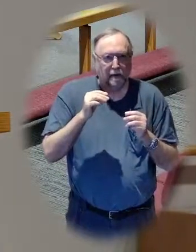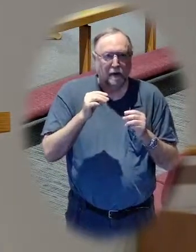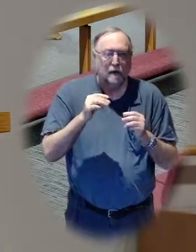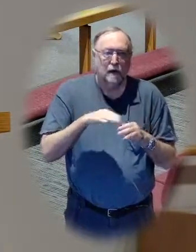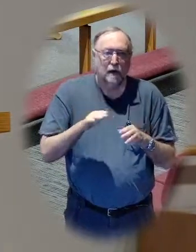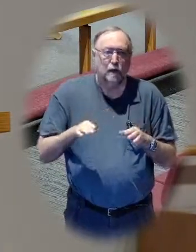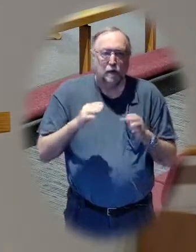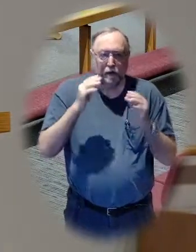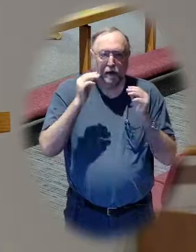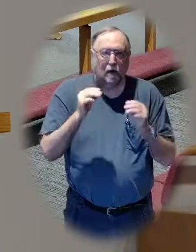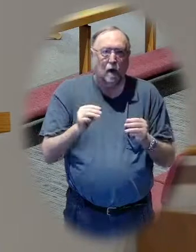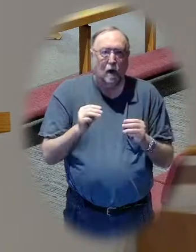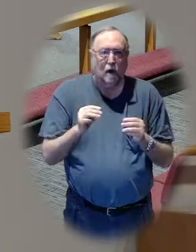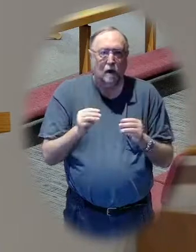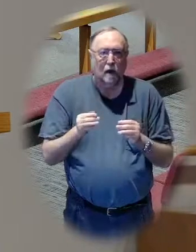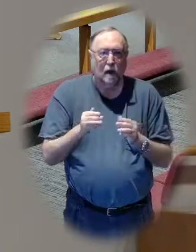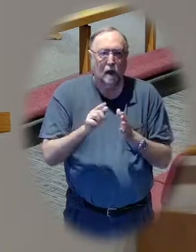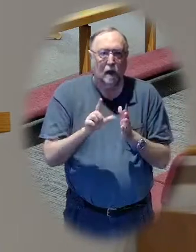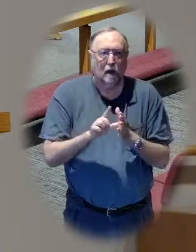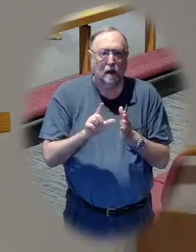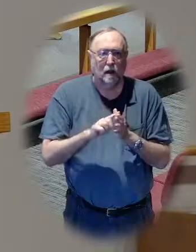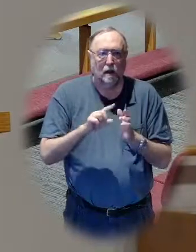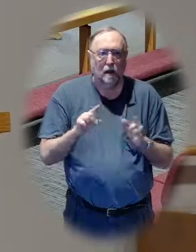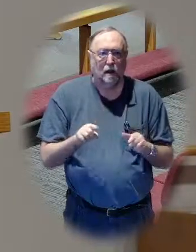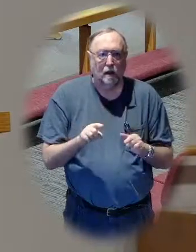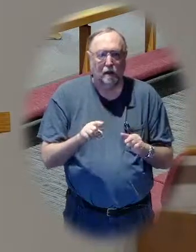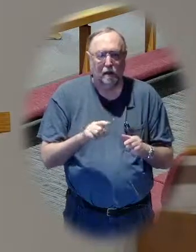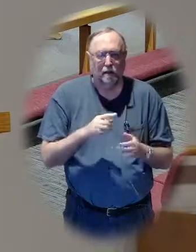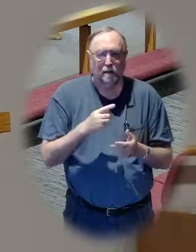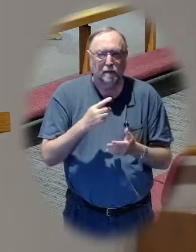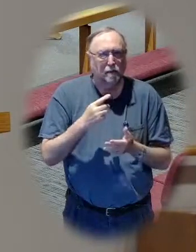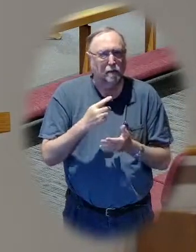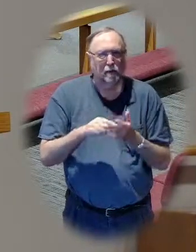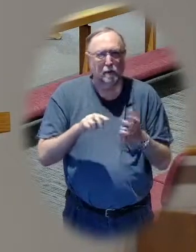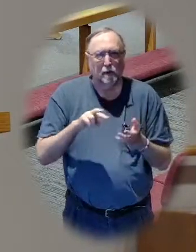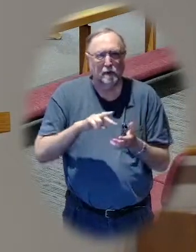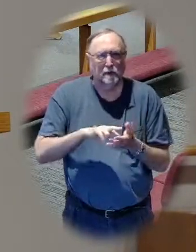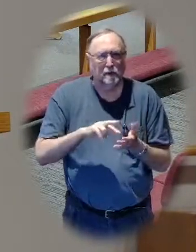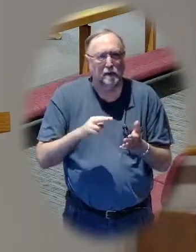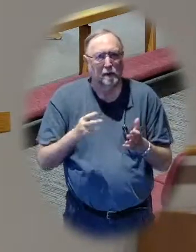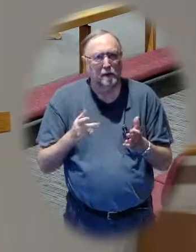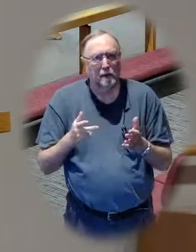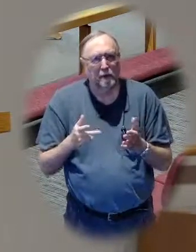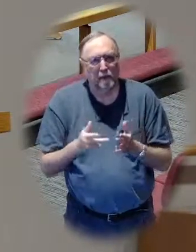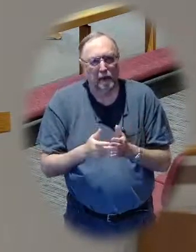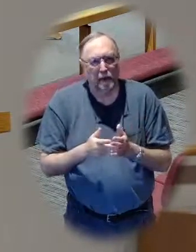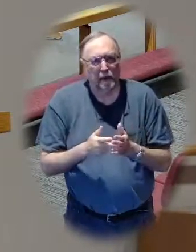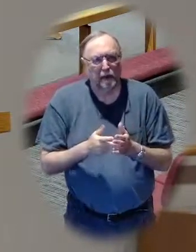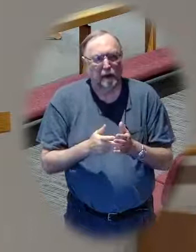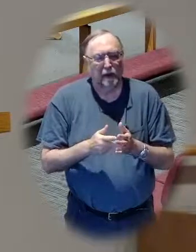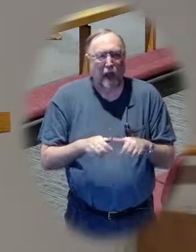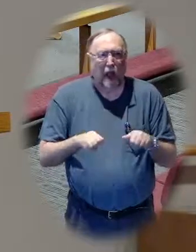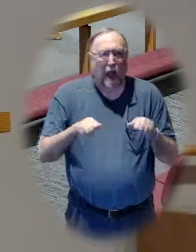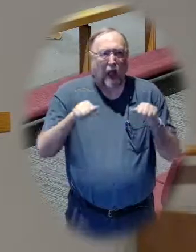question: what does this mean?